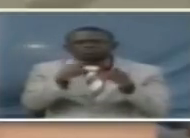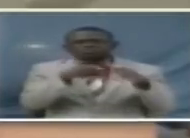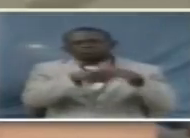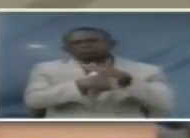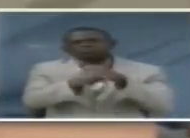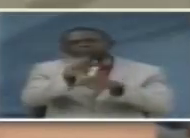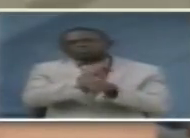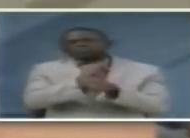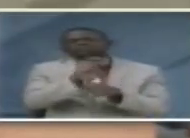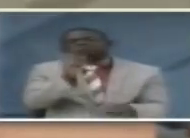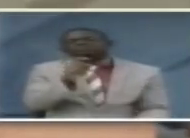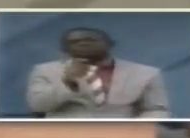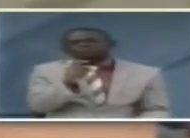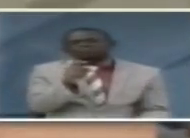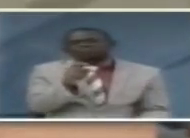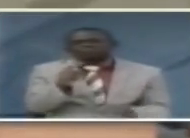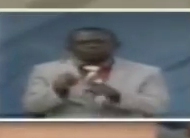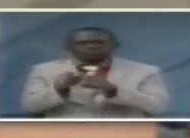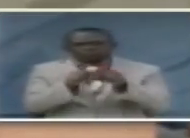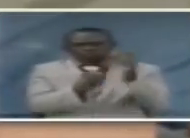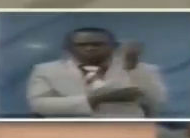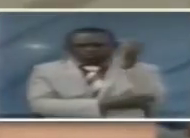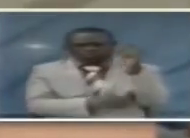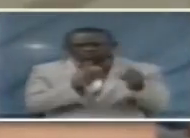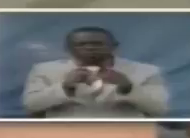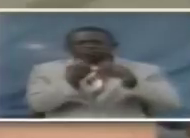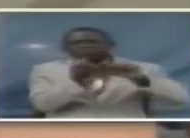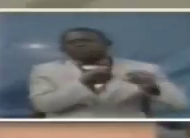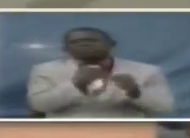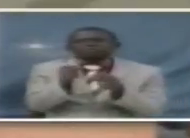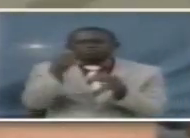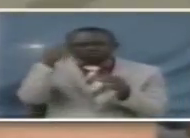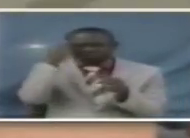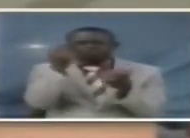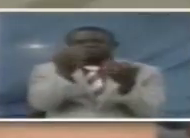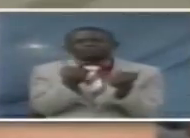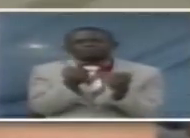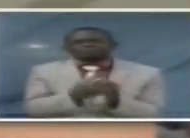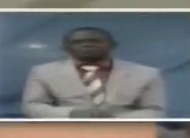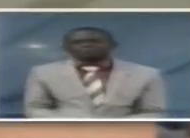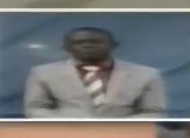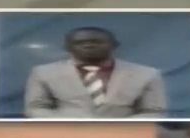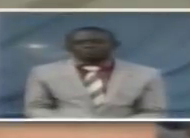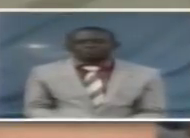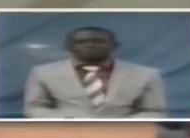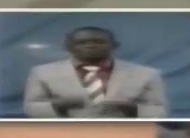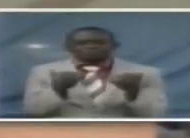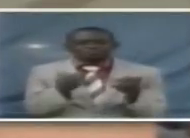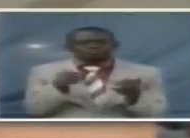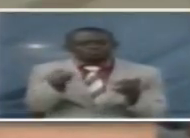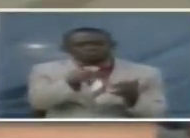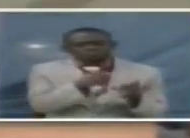and growth and job creation, whilst protecting the poor. Mr. Speaker,